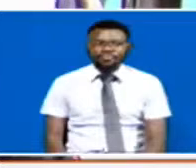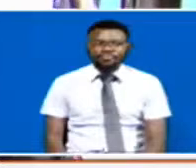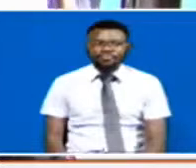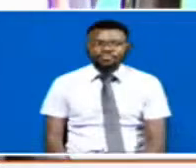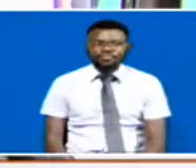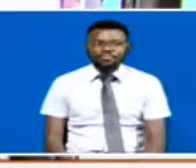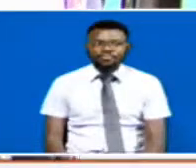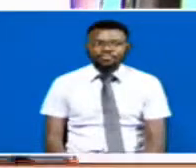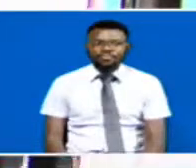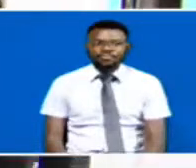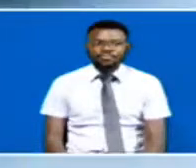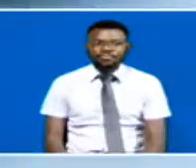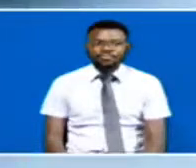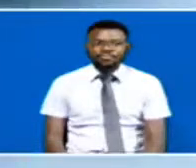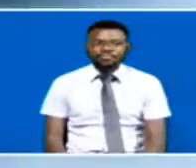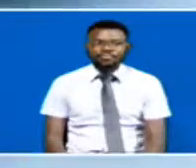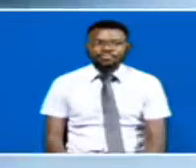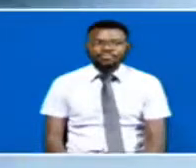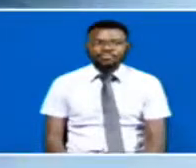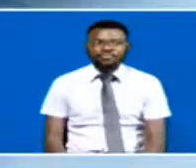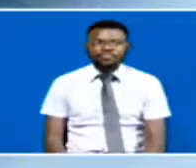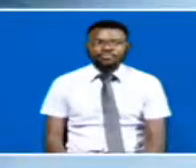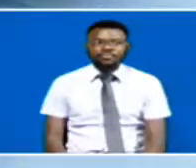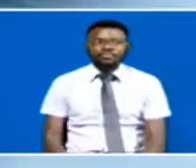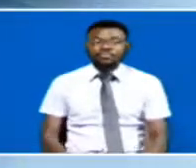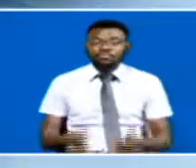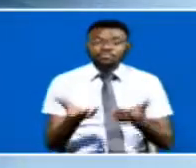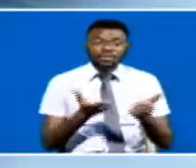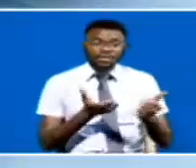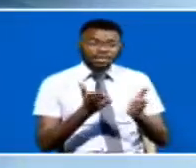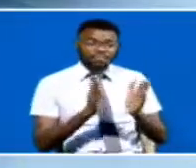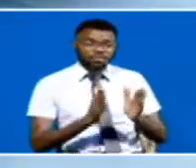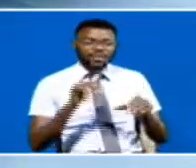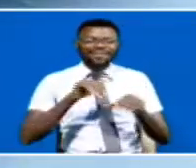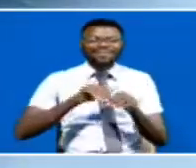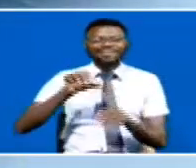A businessman in Sirisia in Bungoma County is counting